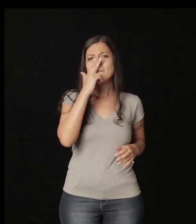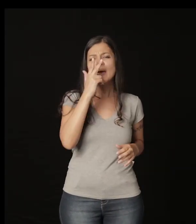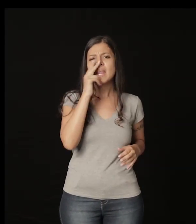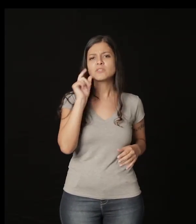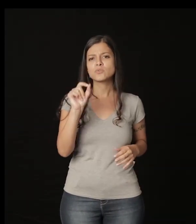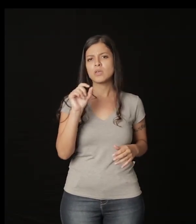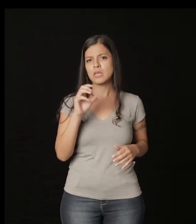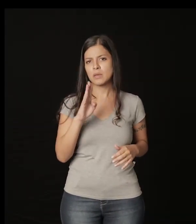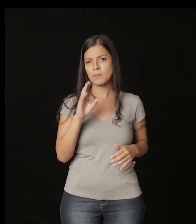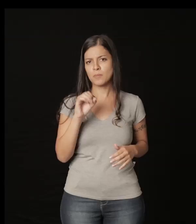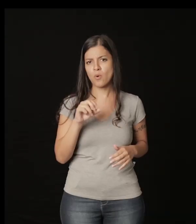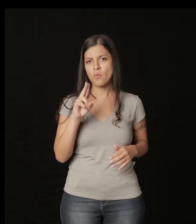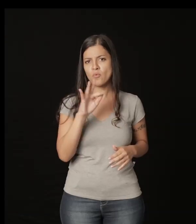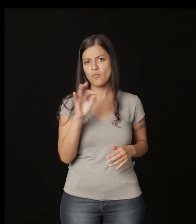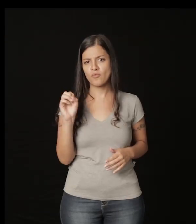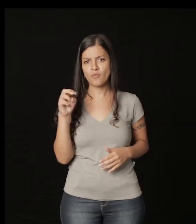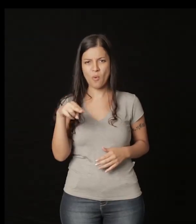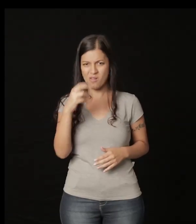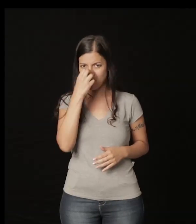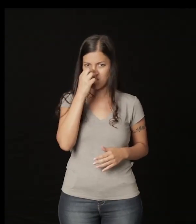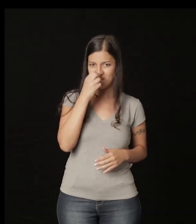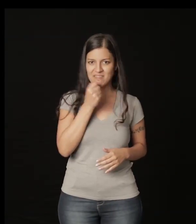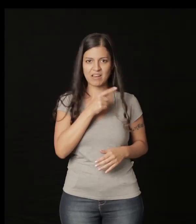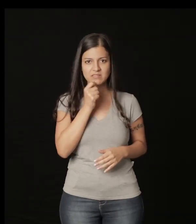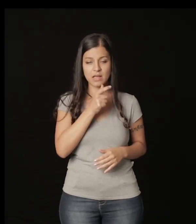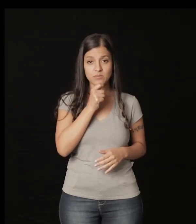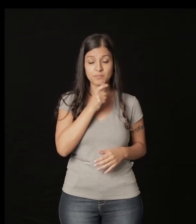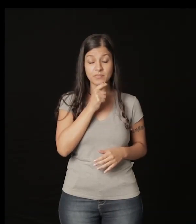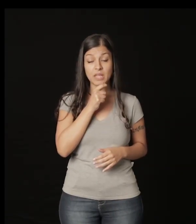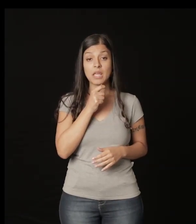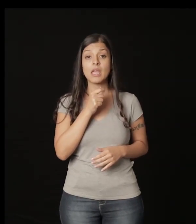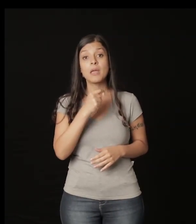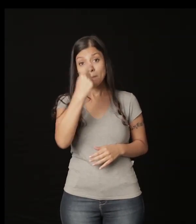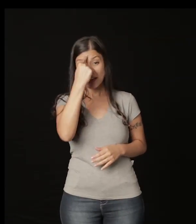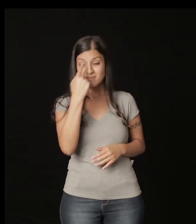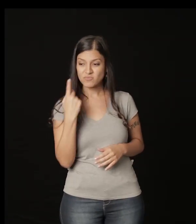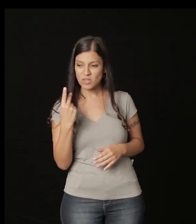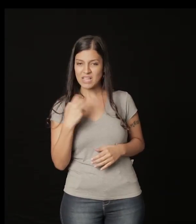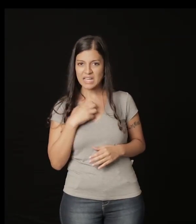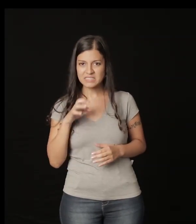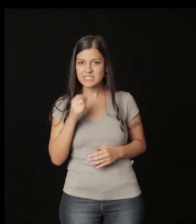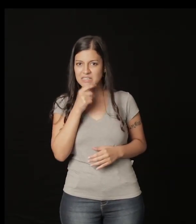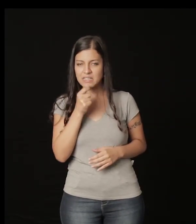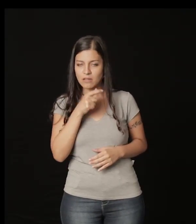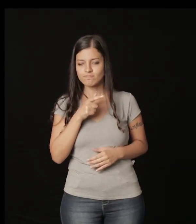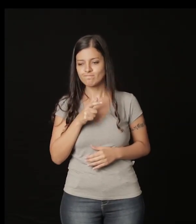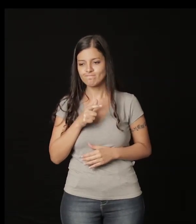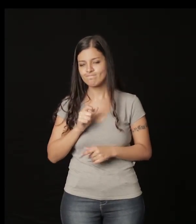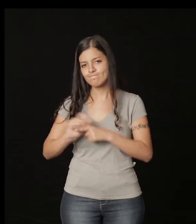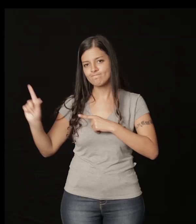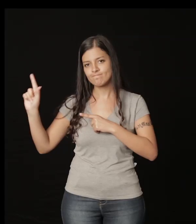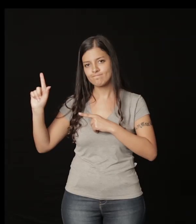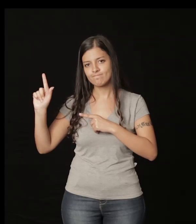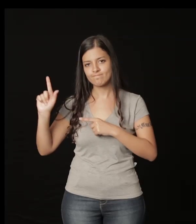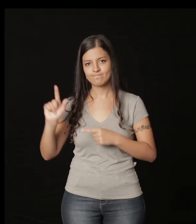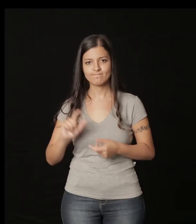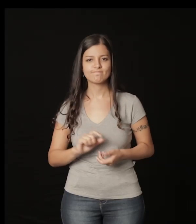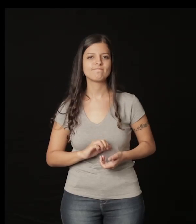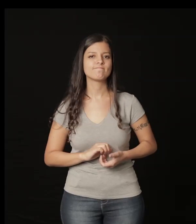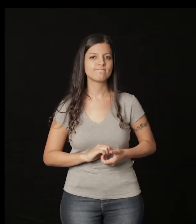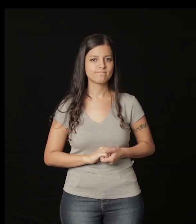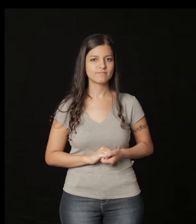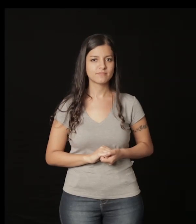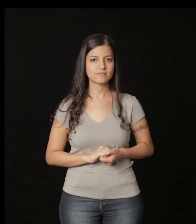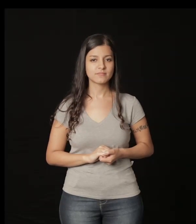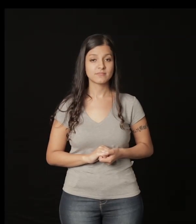bit like the story of the Buffon. You know, when they realized that we were working with the Buffon, they kicked us out. So we